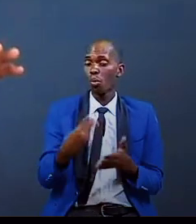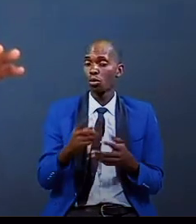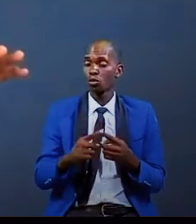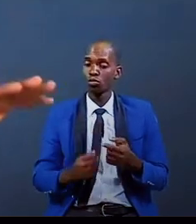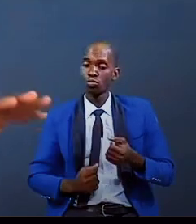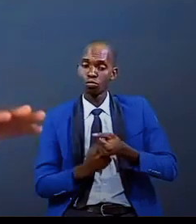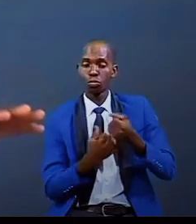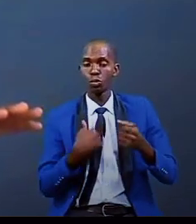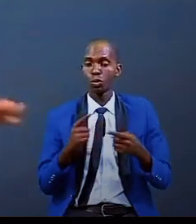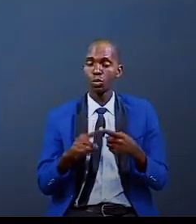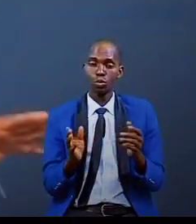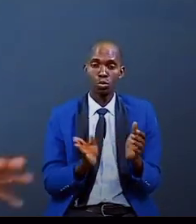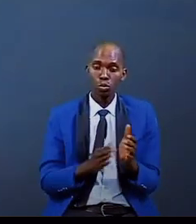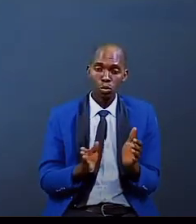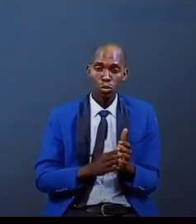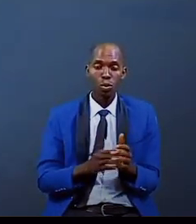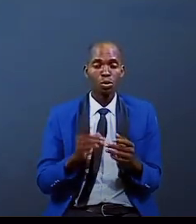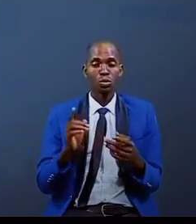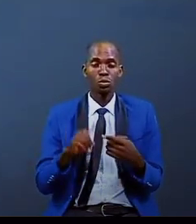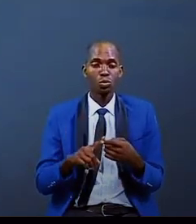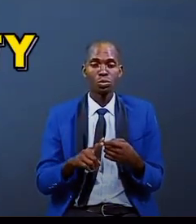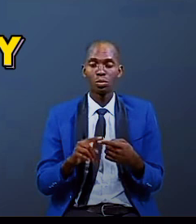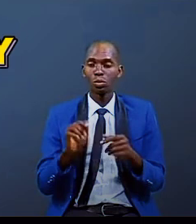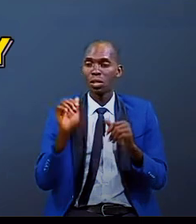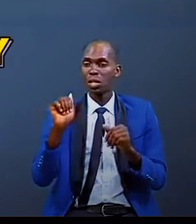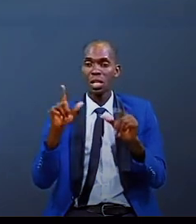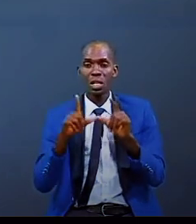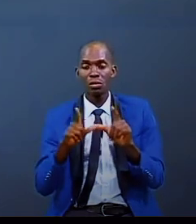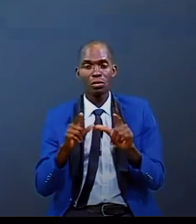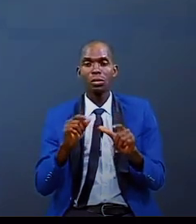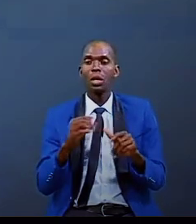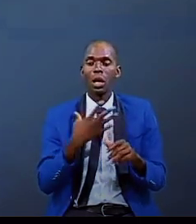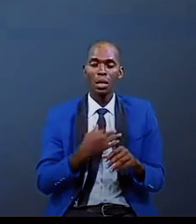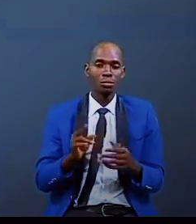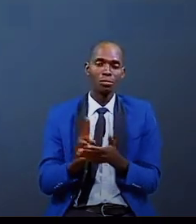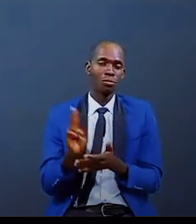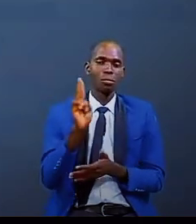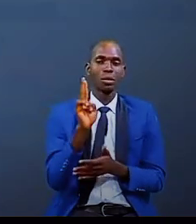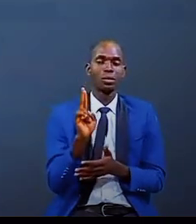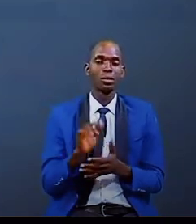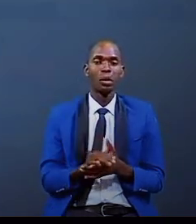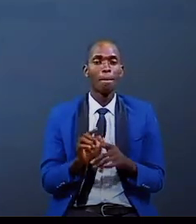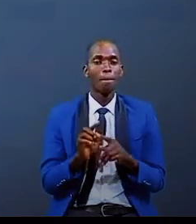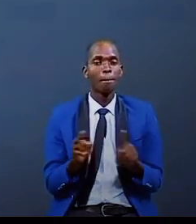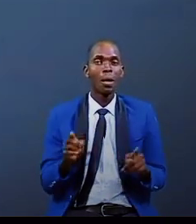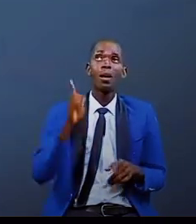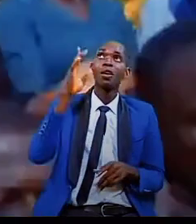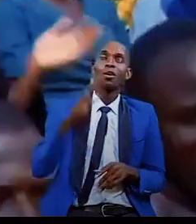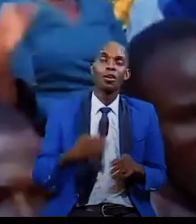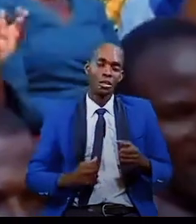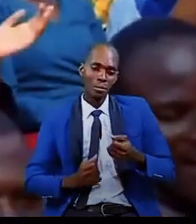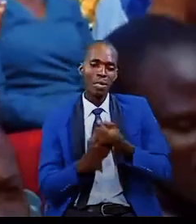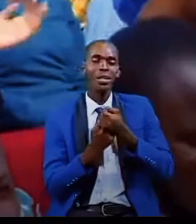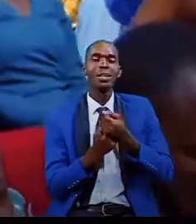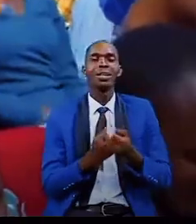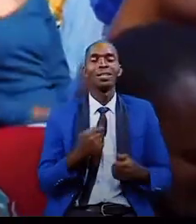to A-level, not to talk of university, but God sponsored me.